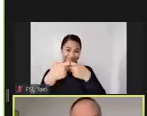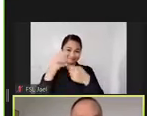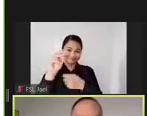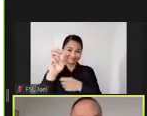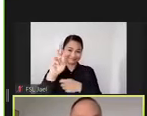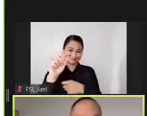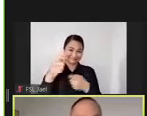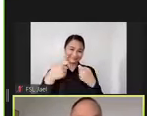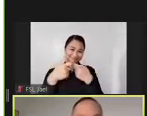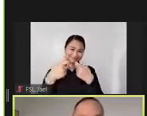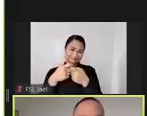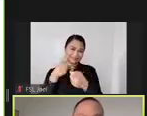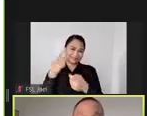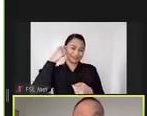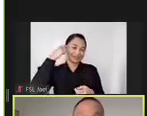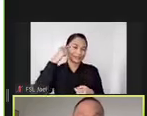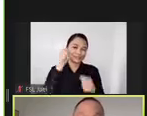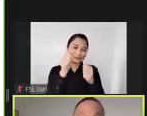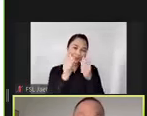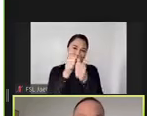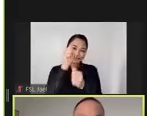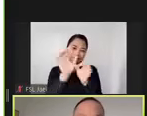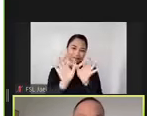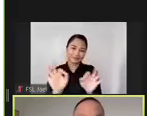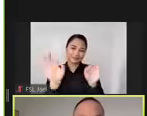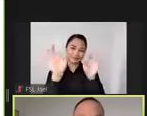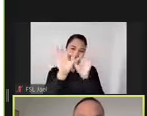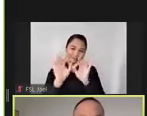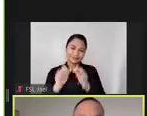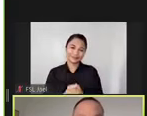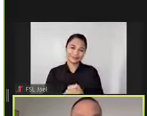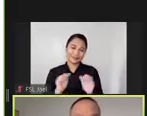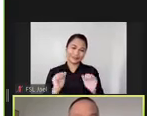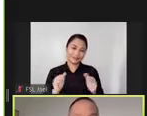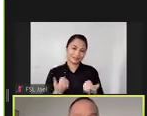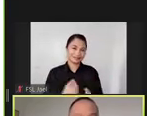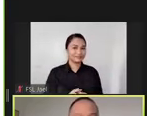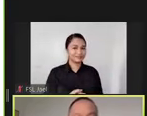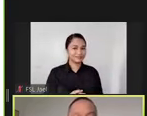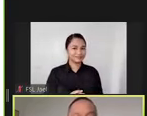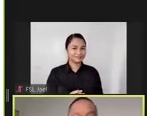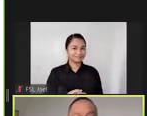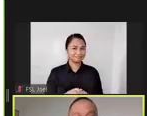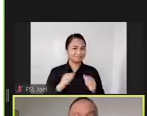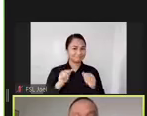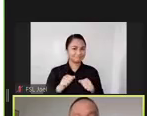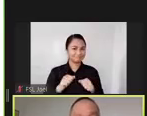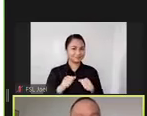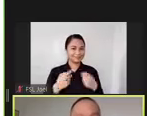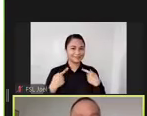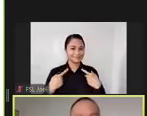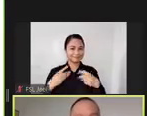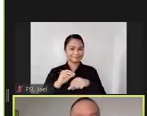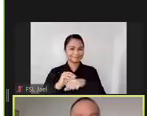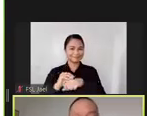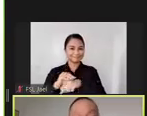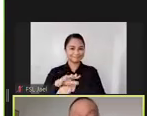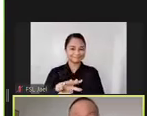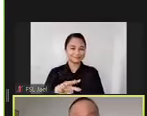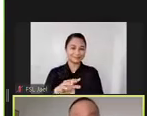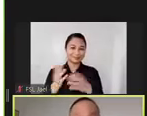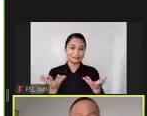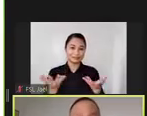meaningful impact is through electrification, particularly those who are deprived of access to reliable and